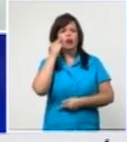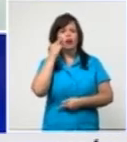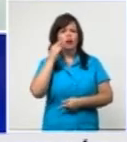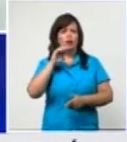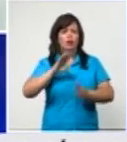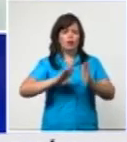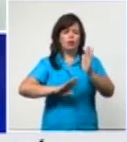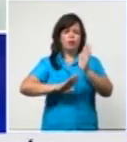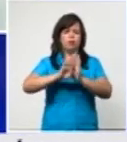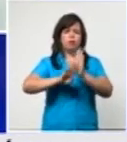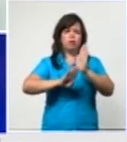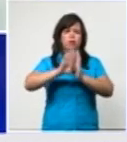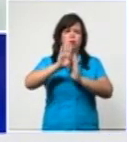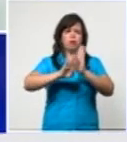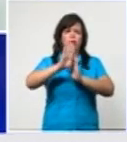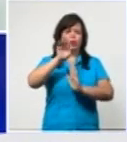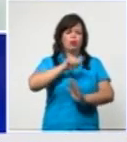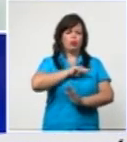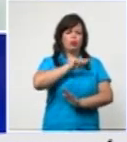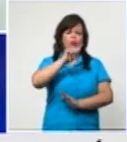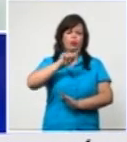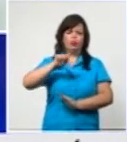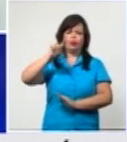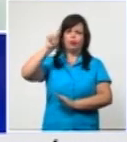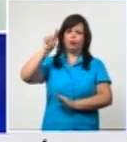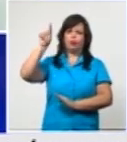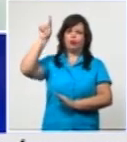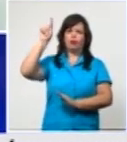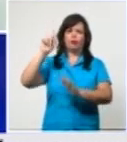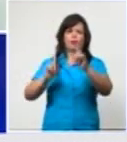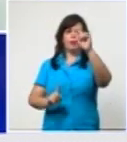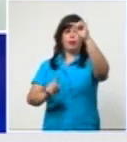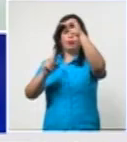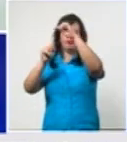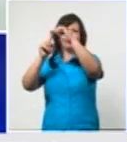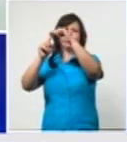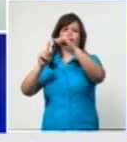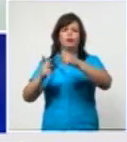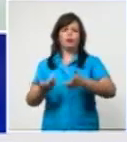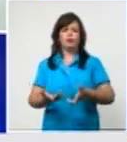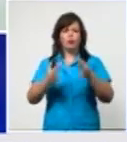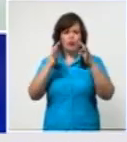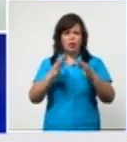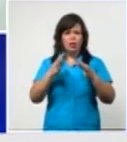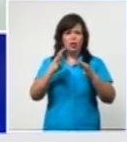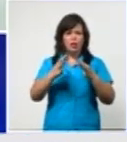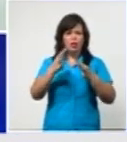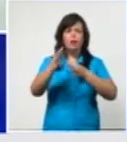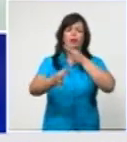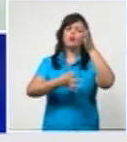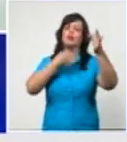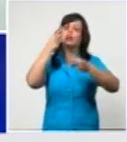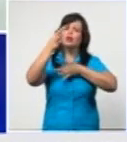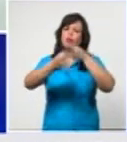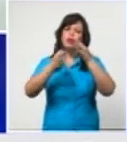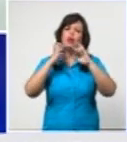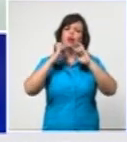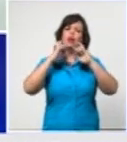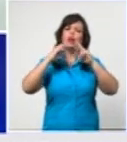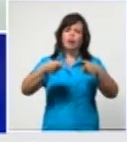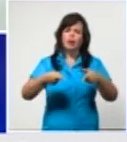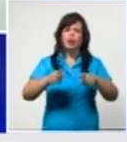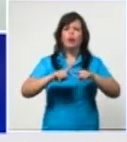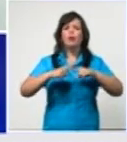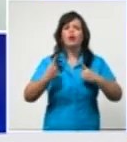is to tackle it, and the risks that could be there if we do not comply, if we do not